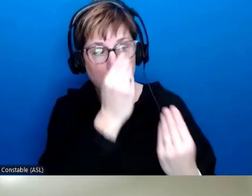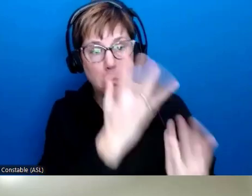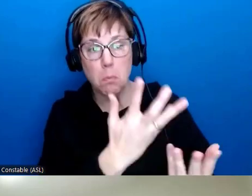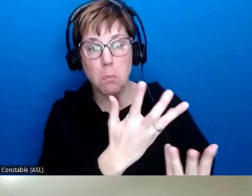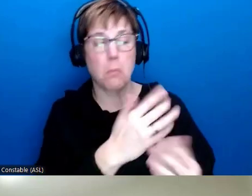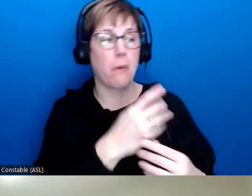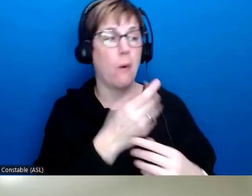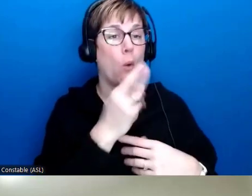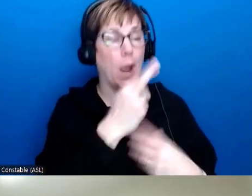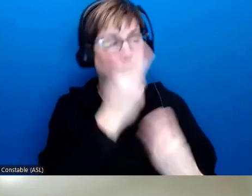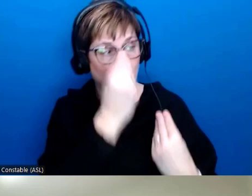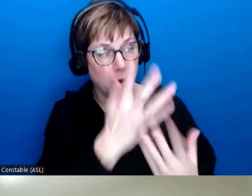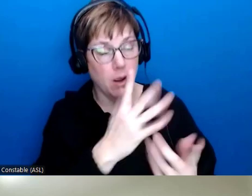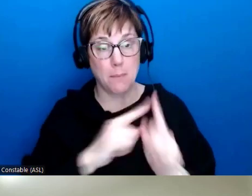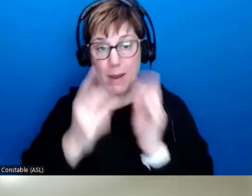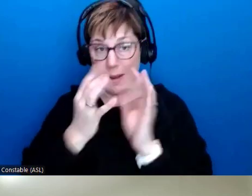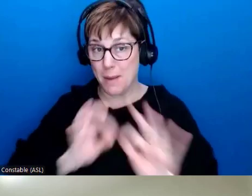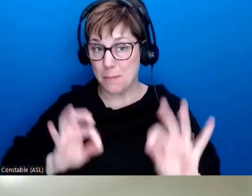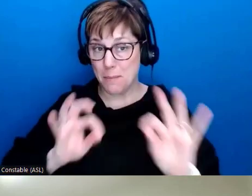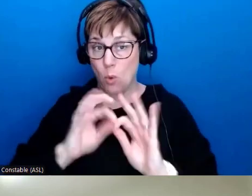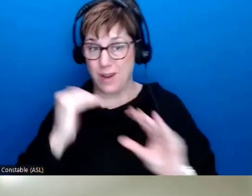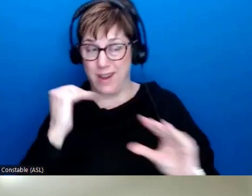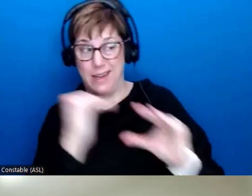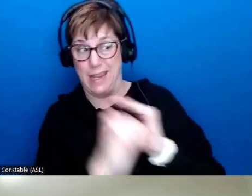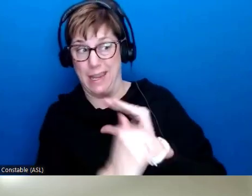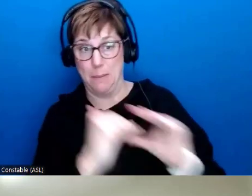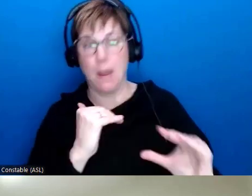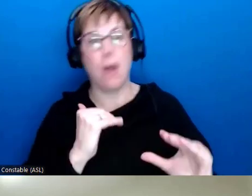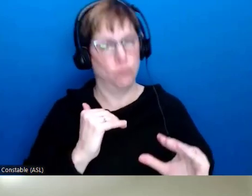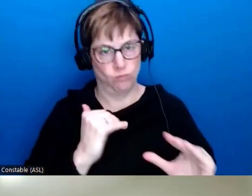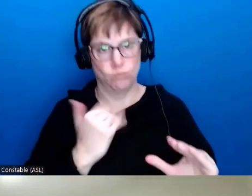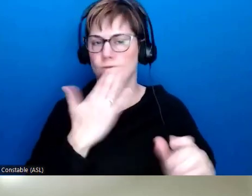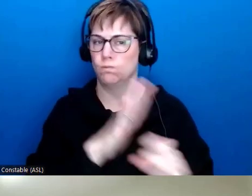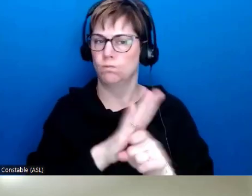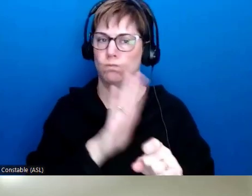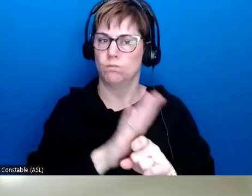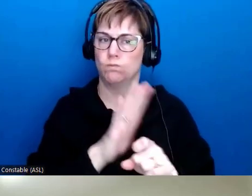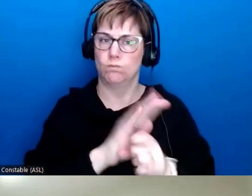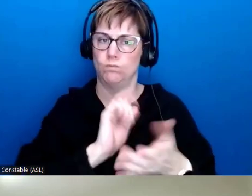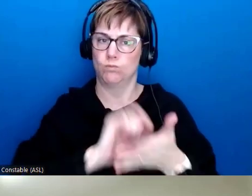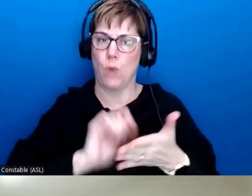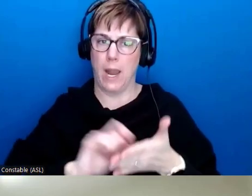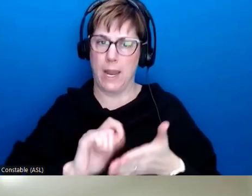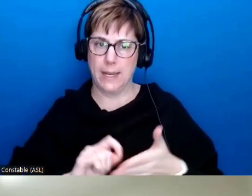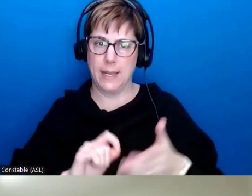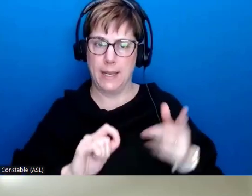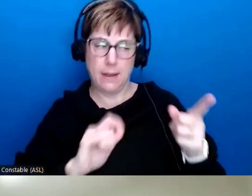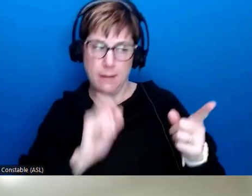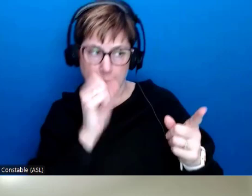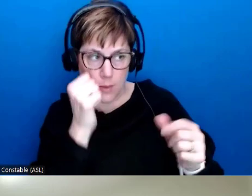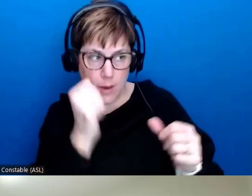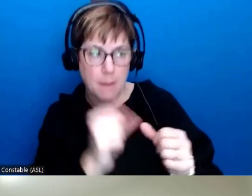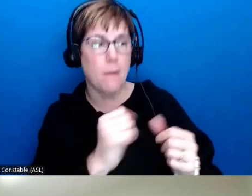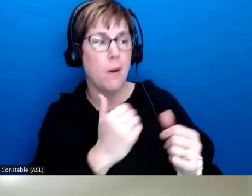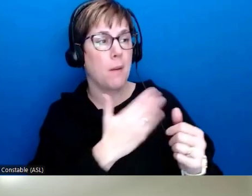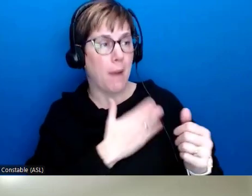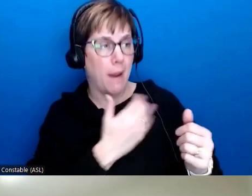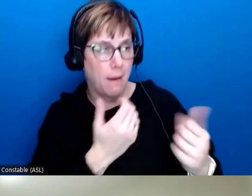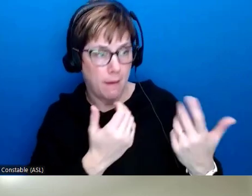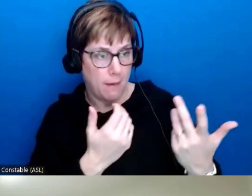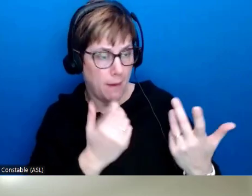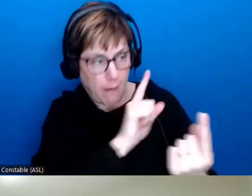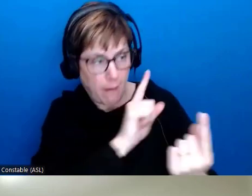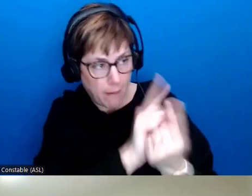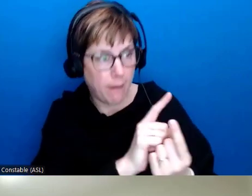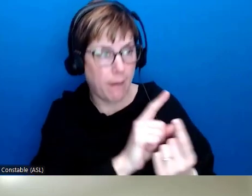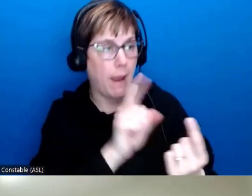up with an email. An email is sufficient. It just puts it in writing. What your understanding of that conversation is. And